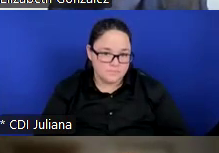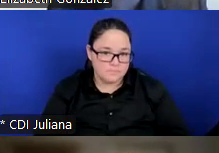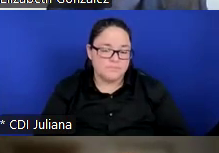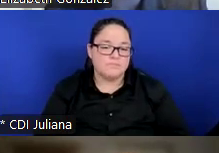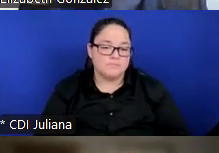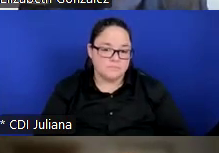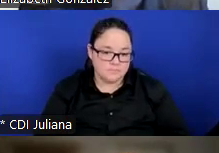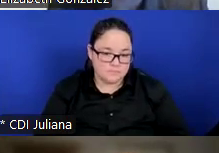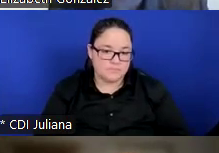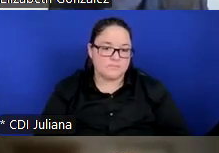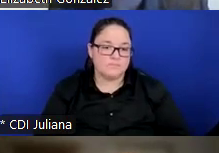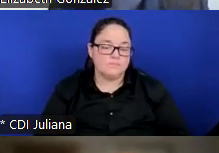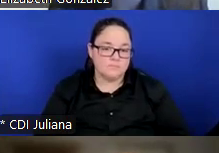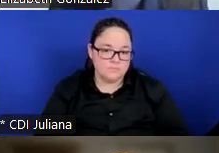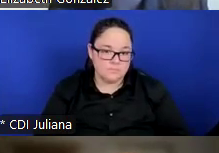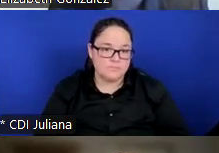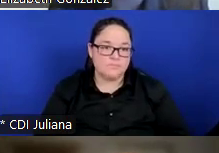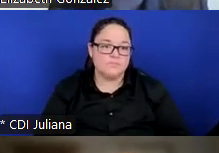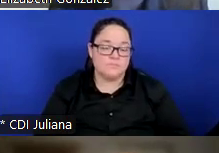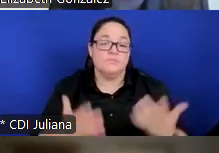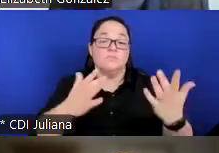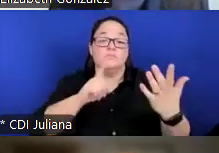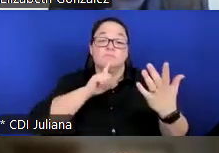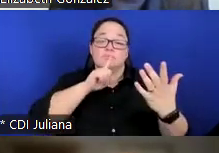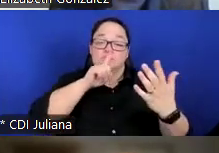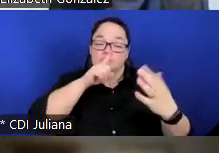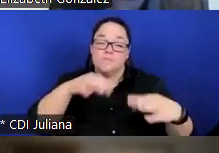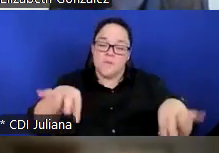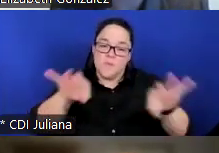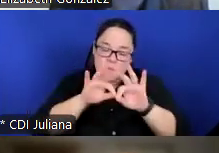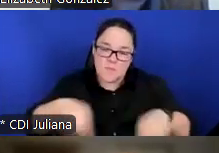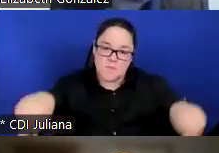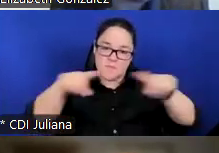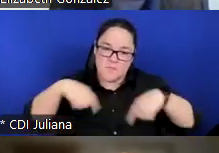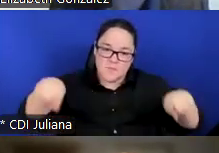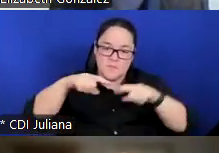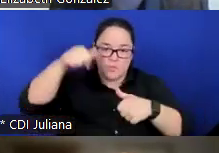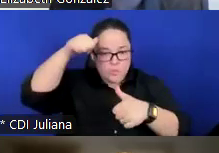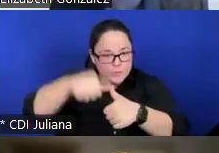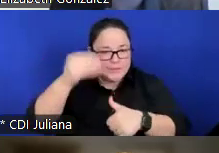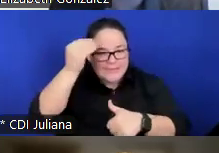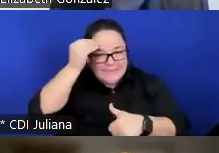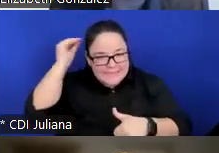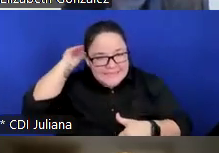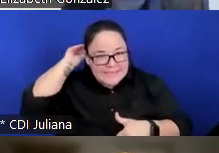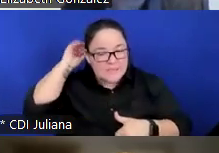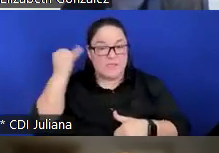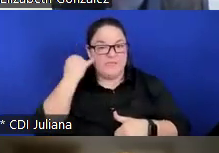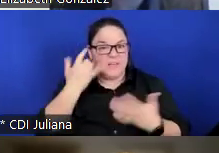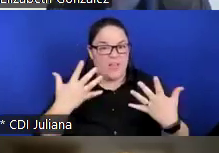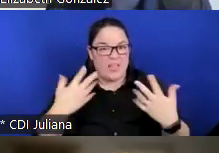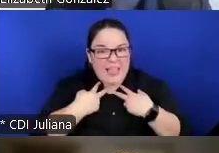It's important to remember that if you cannot afford to pay your credit cards or your personal